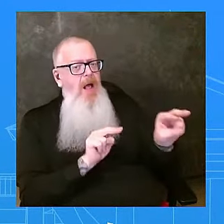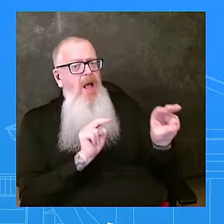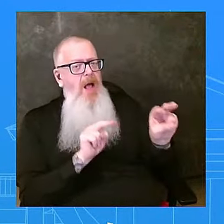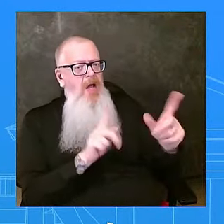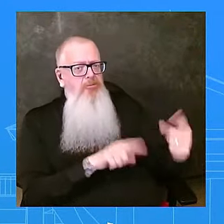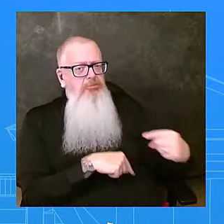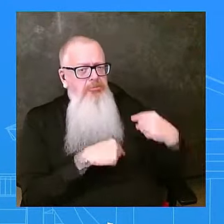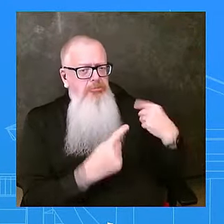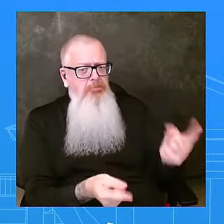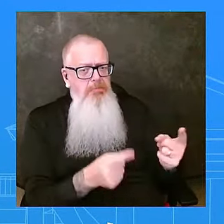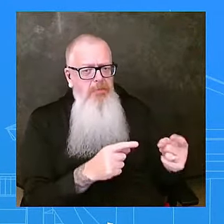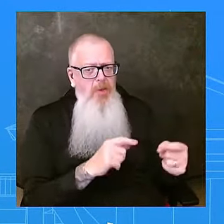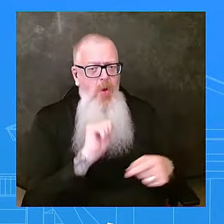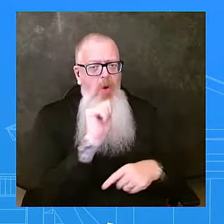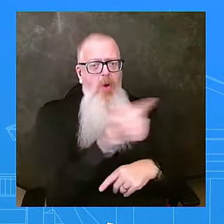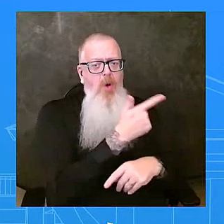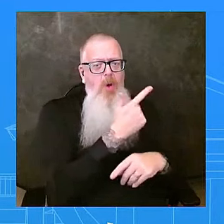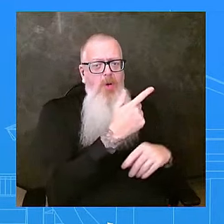exercises.